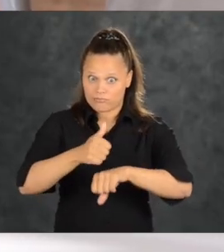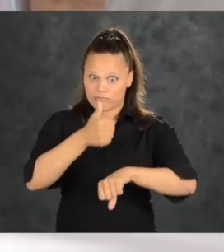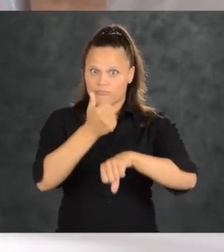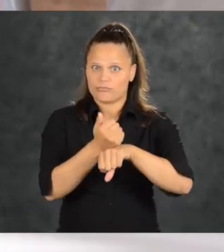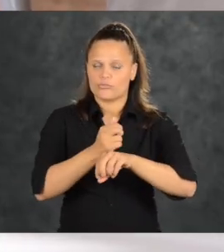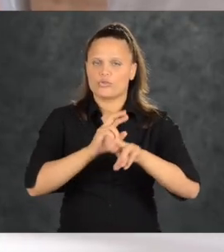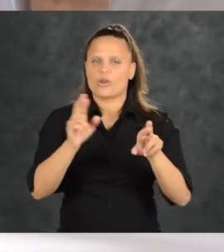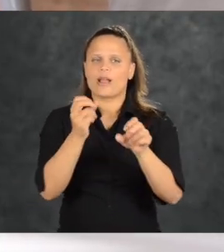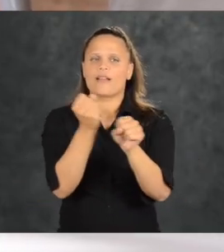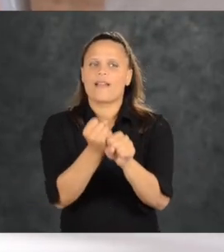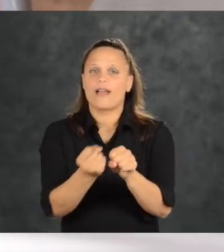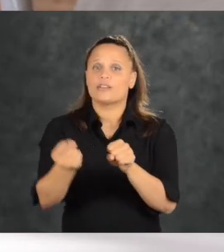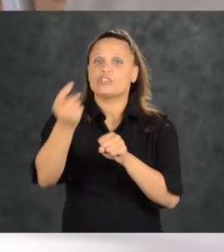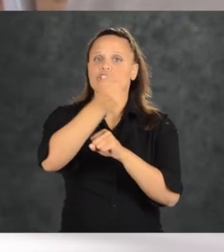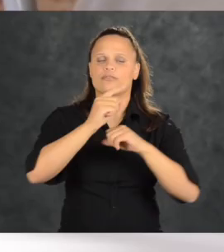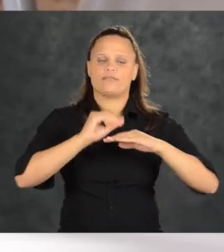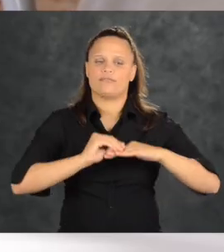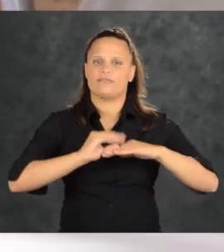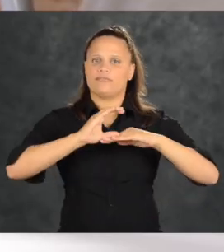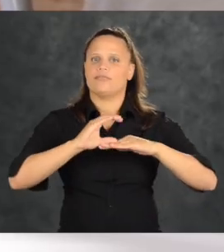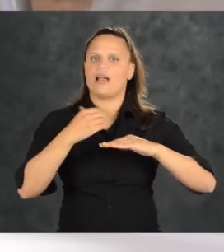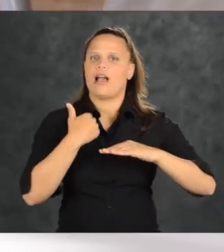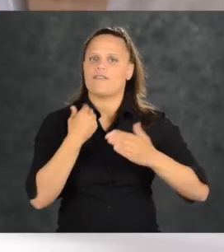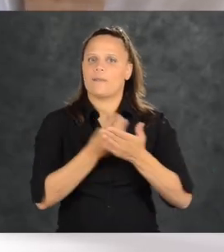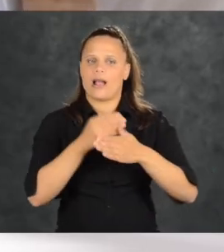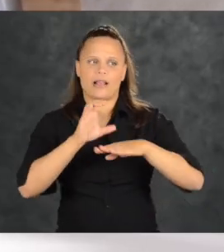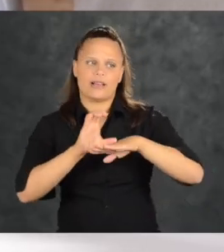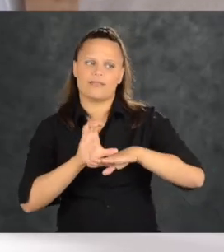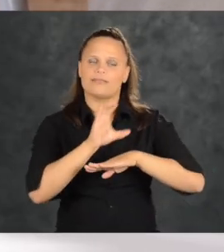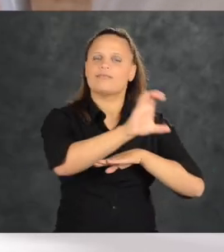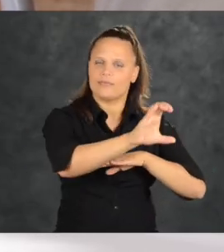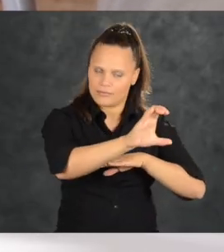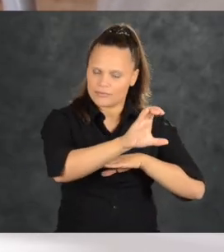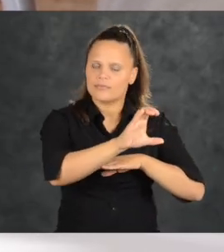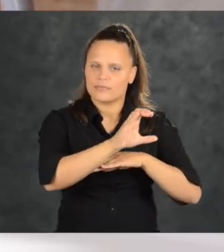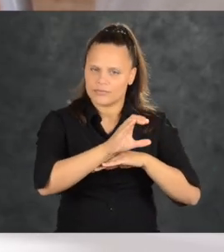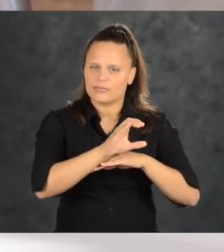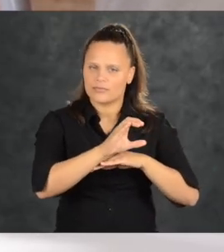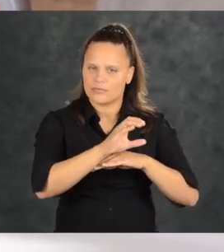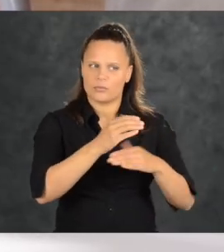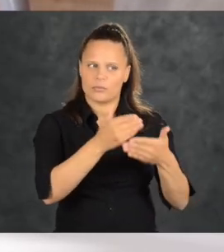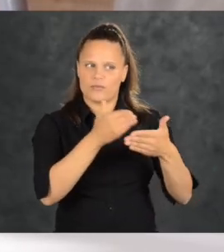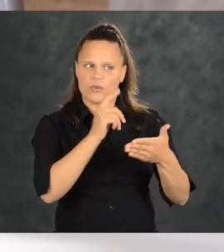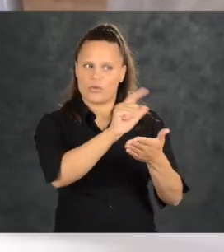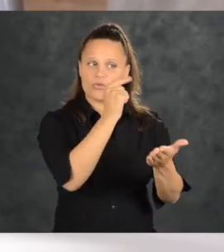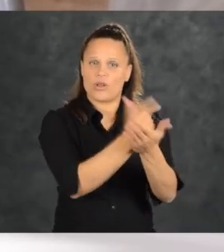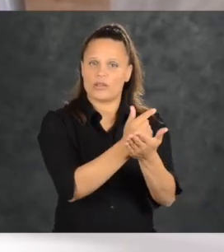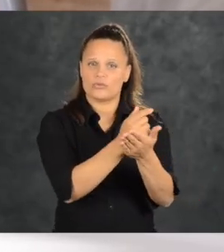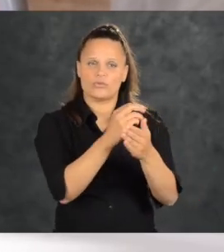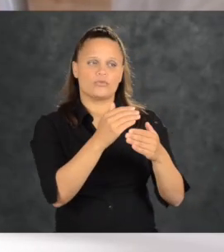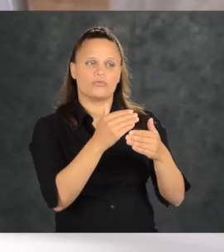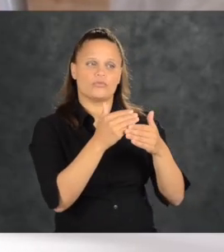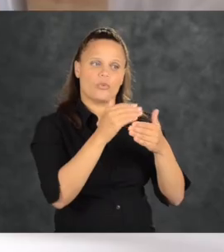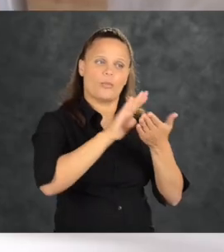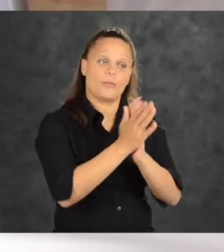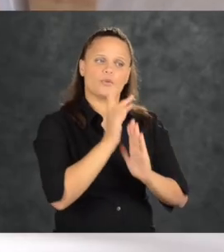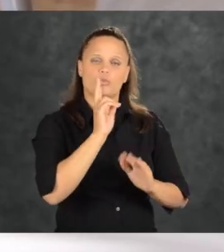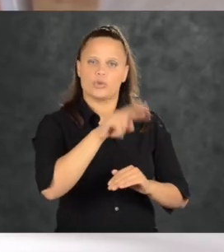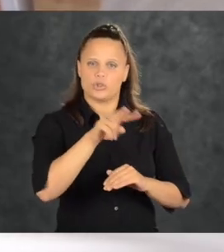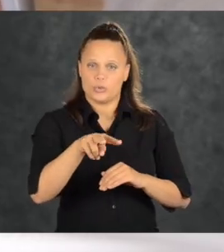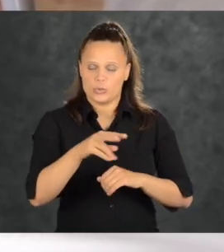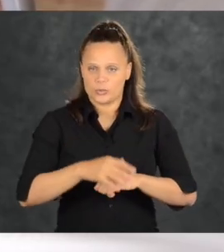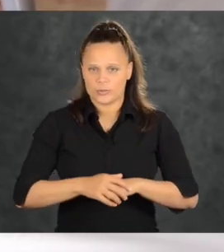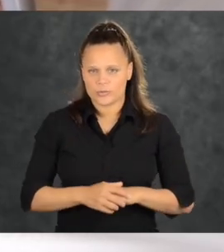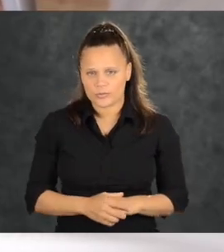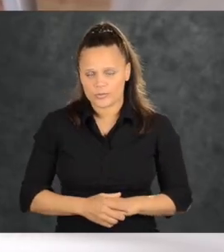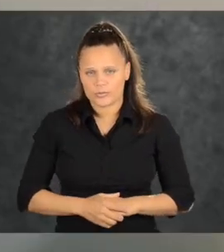agency and proved her skills. Thanks to the support she received during the trial period, Jane transitioned smoothly into a permanent position and now works as a clerk in the Department